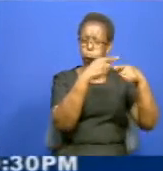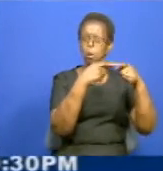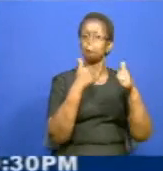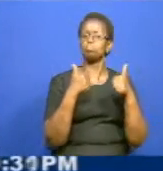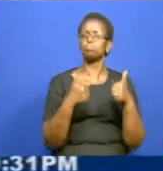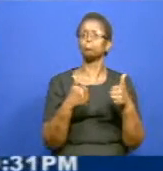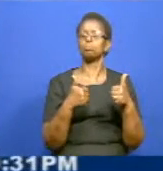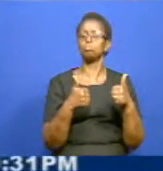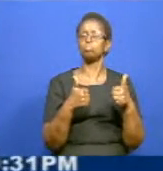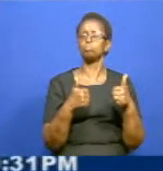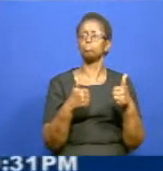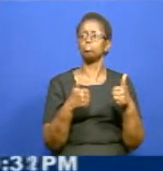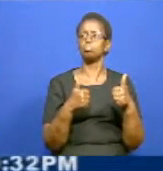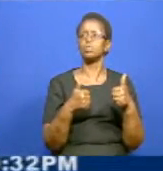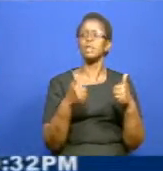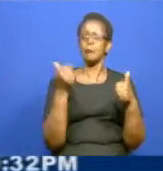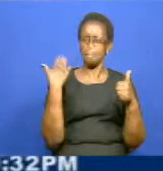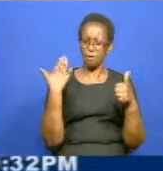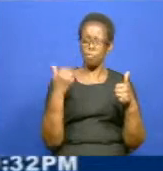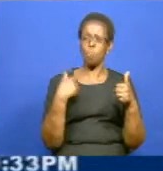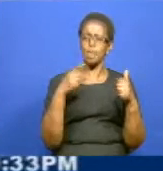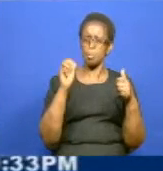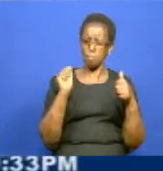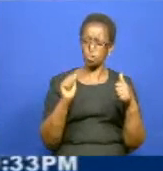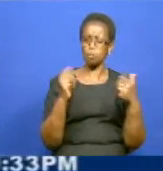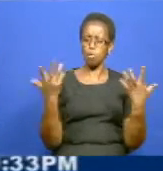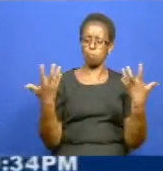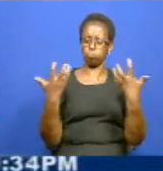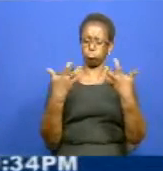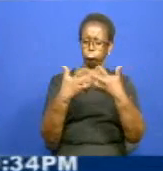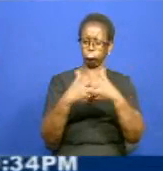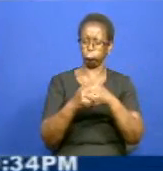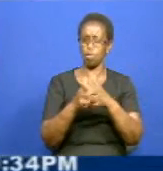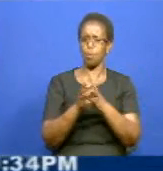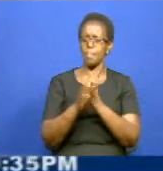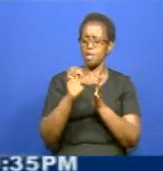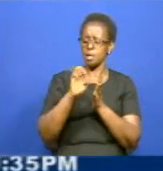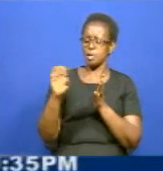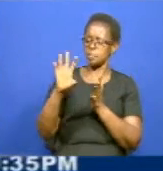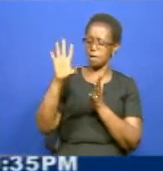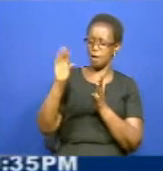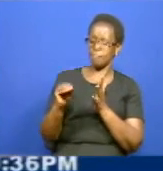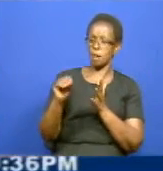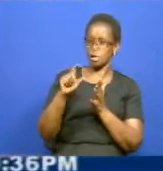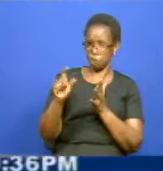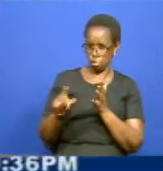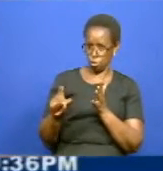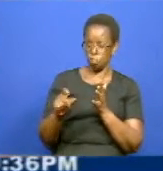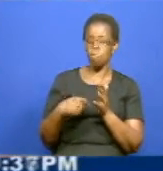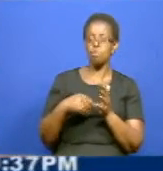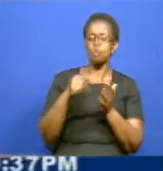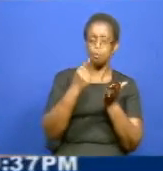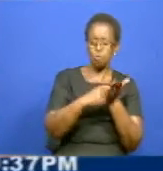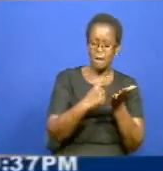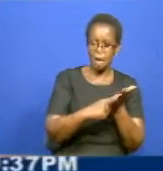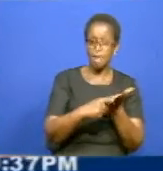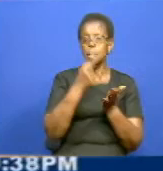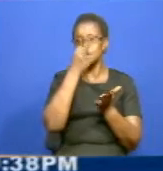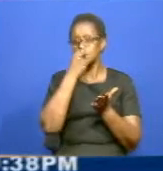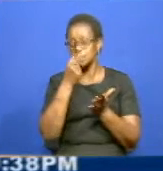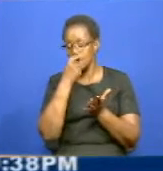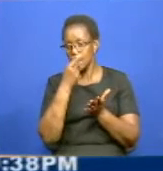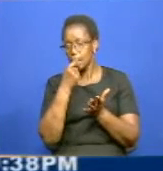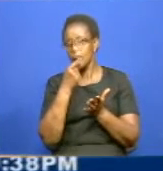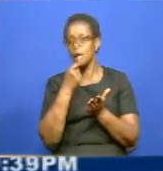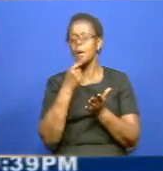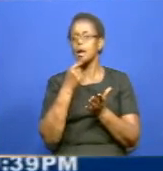we could have aligned our education system with the East African region, where Uganda, Tanzania, Rwanda, and Burundi, with whom